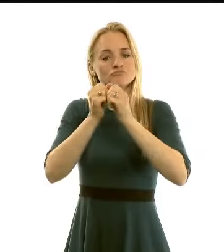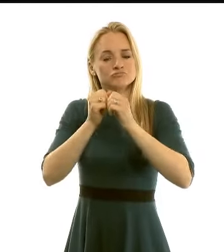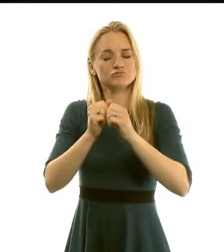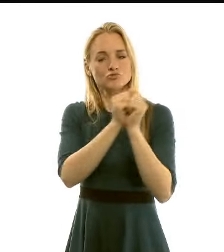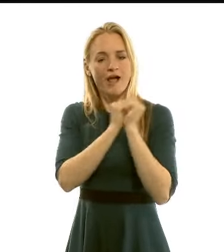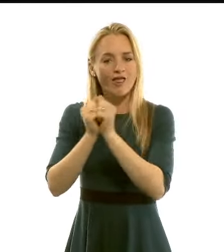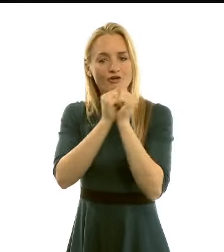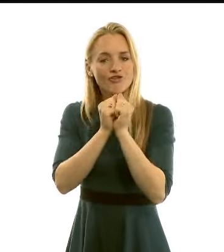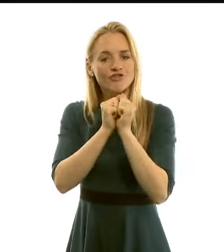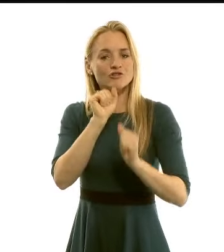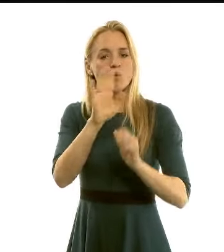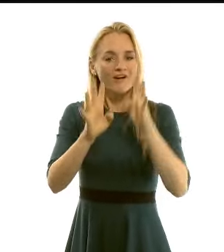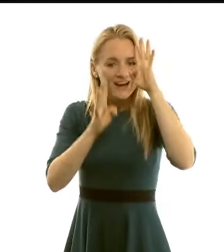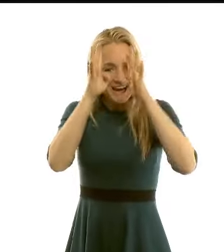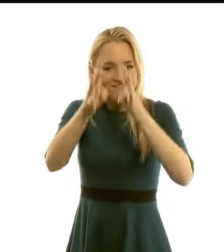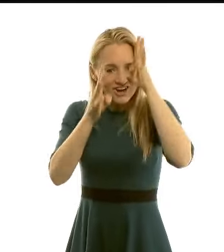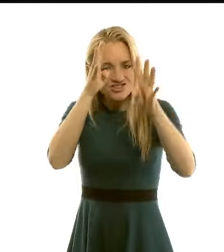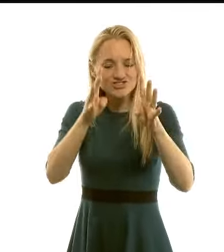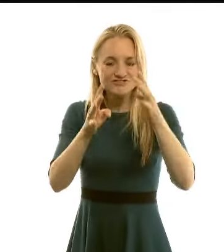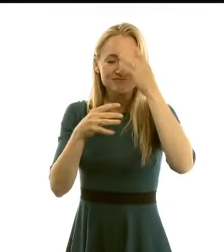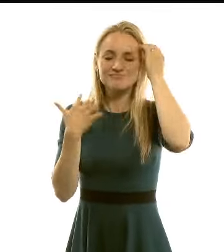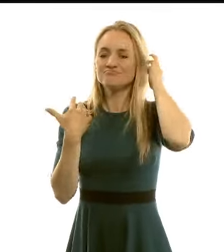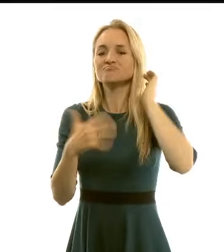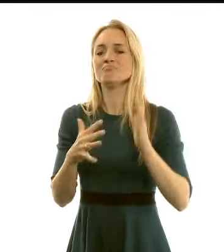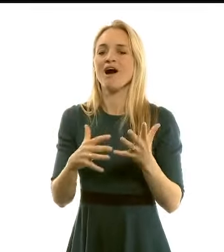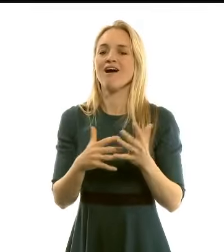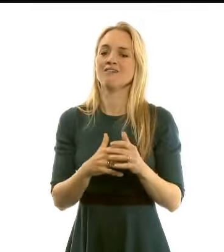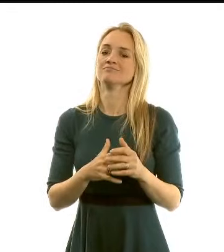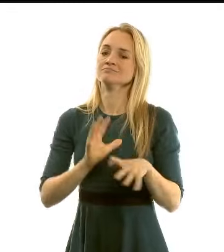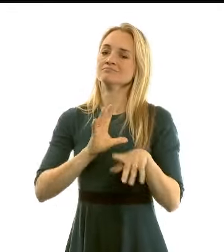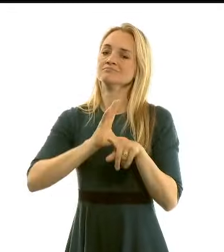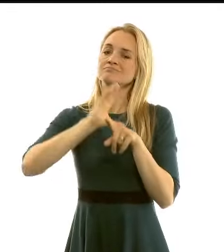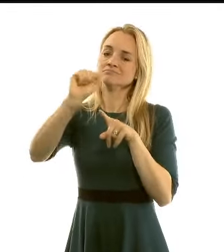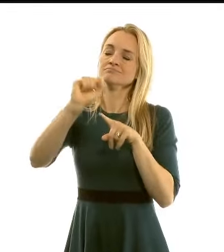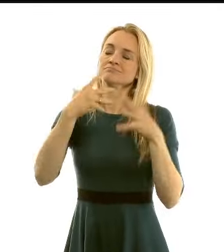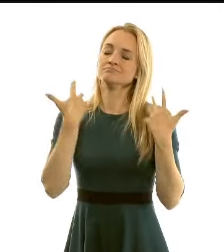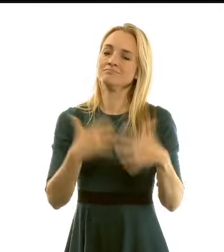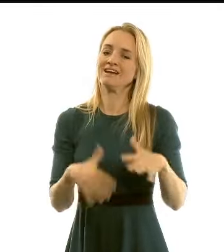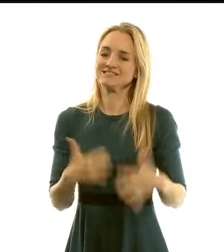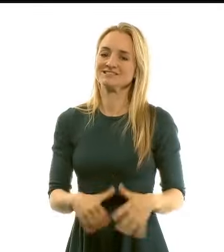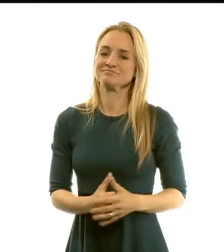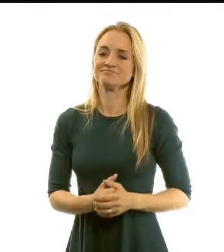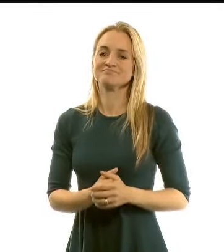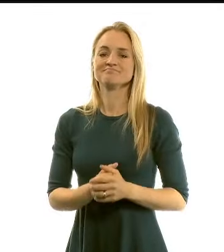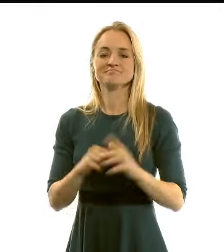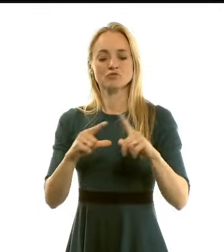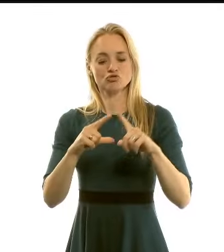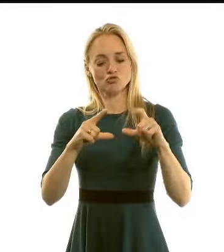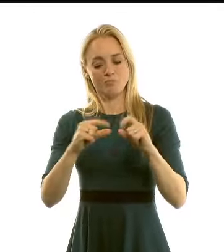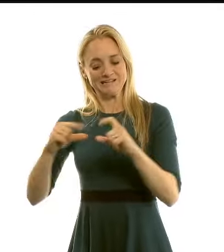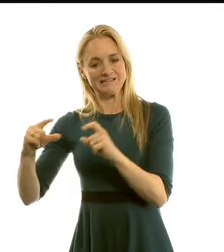have outdone yourself one more time. The bricks has become alive in your hands.